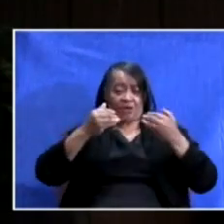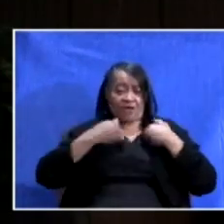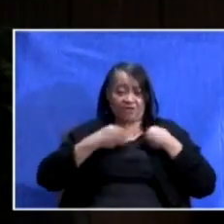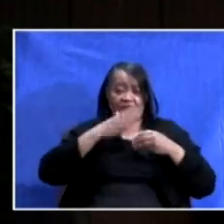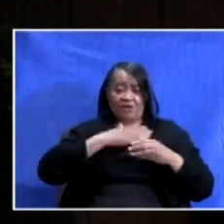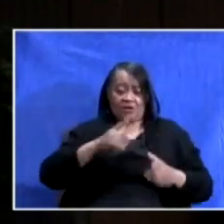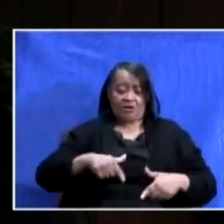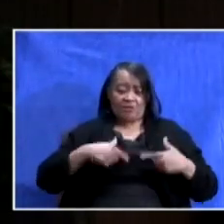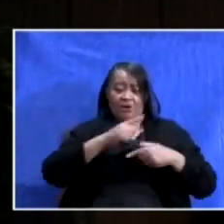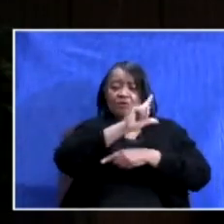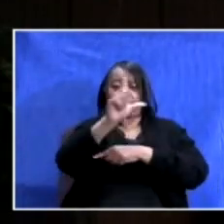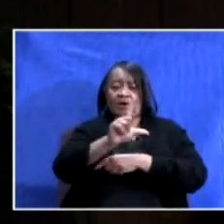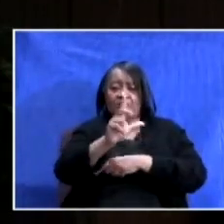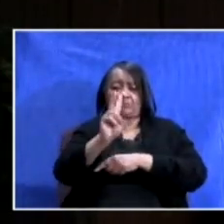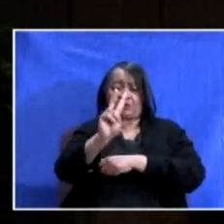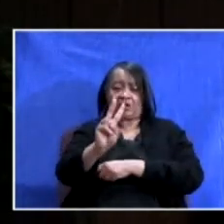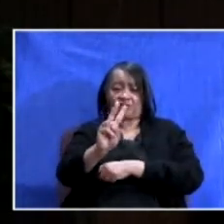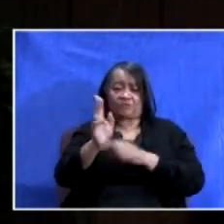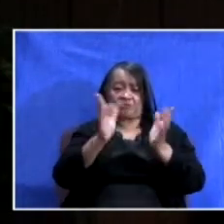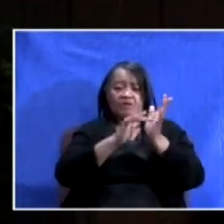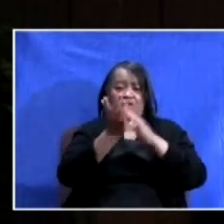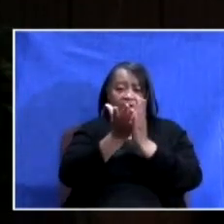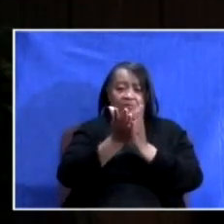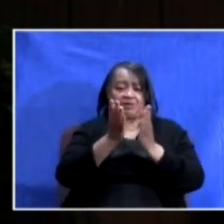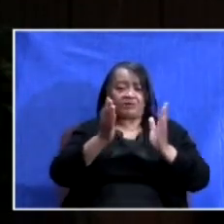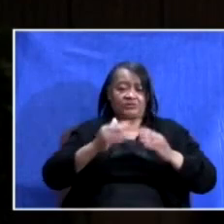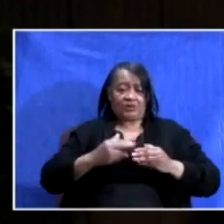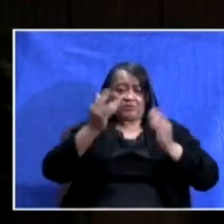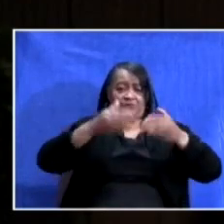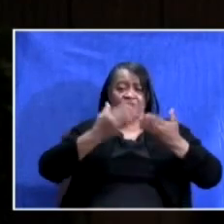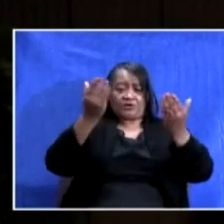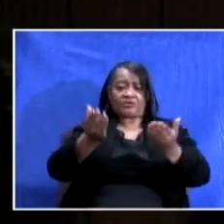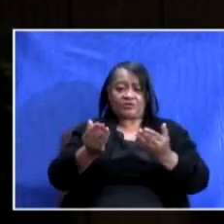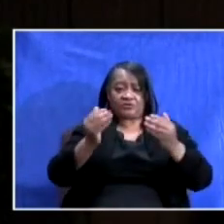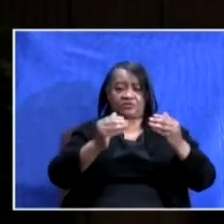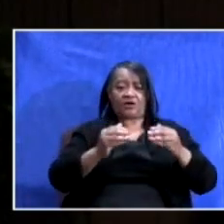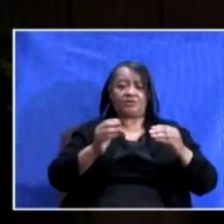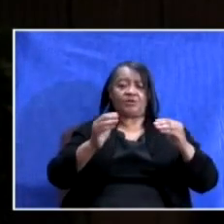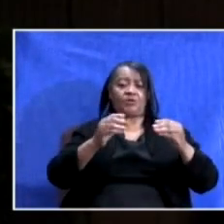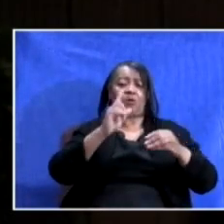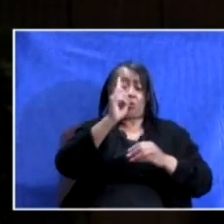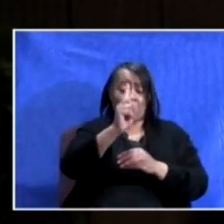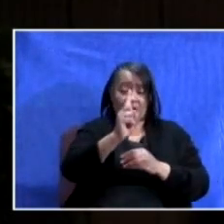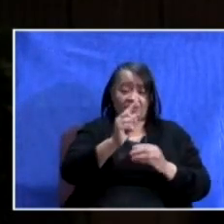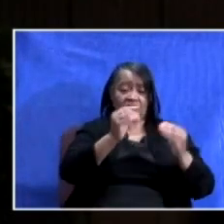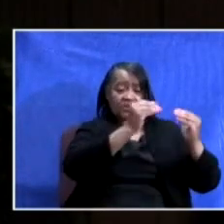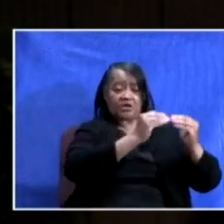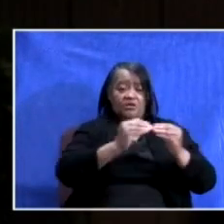my library two Bibles. I highly recommend them. One is called the Justice Bible.